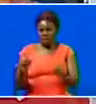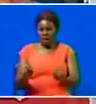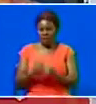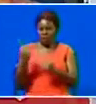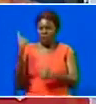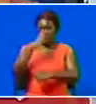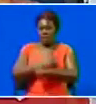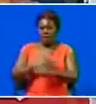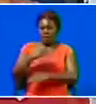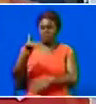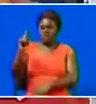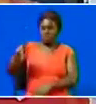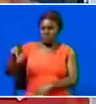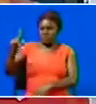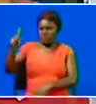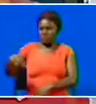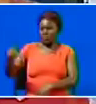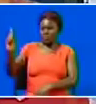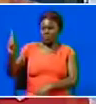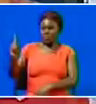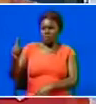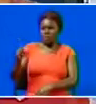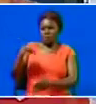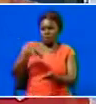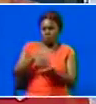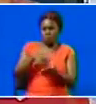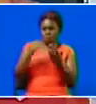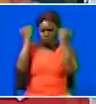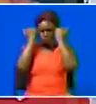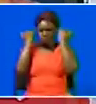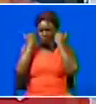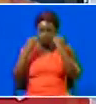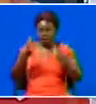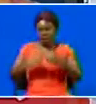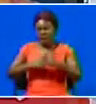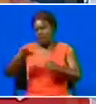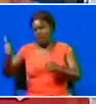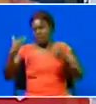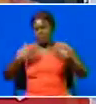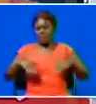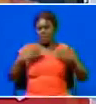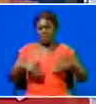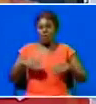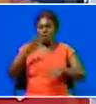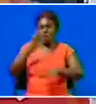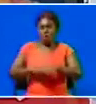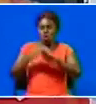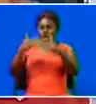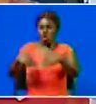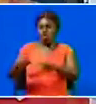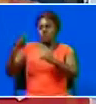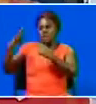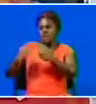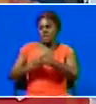day after the DPP approved the prosecution of the Governor Ojemong and nine other individuals over an alleged loss of